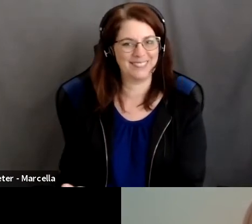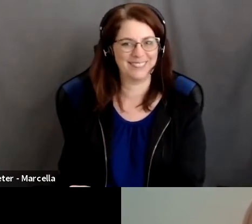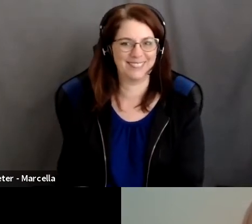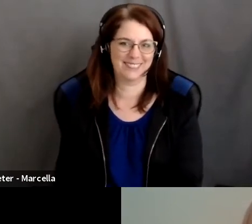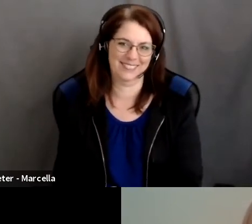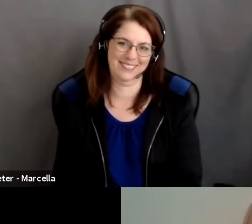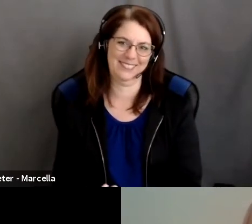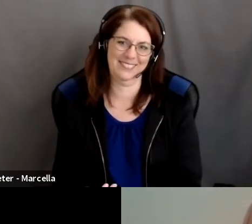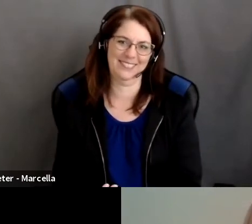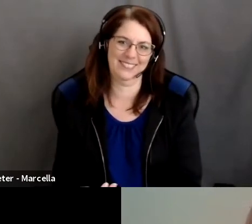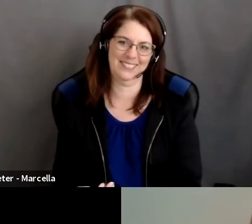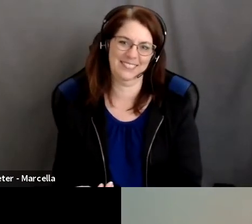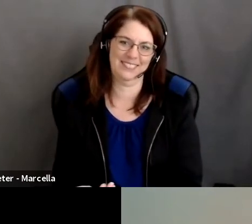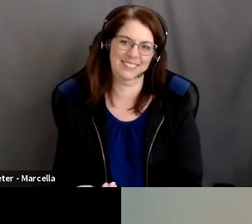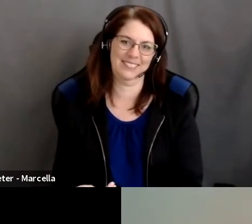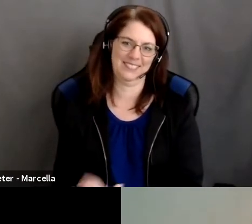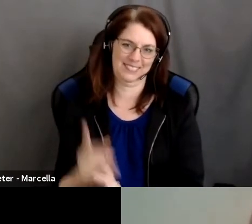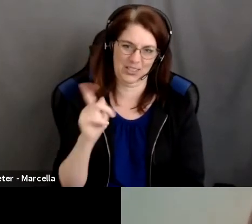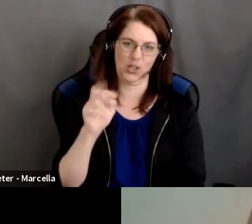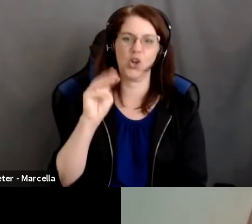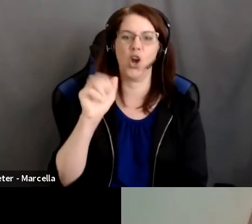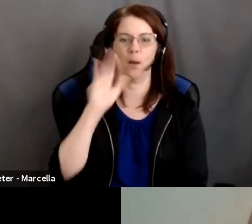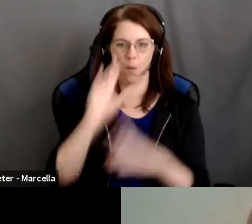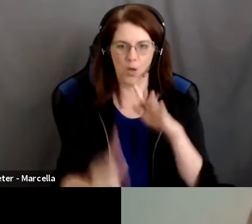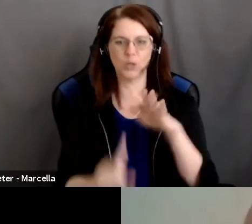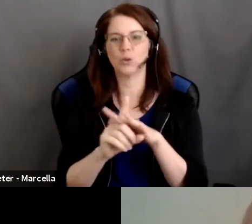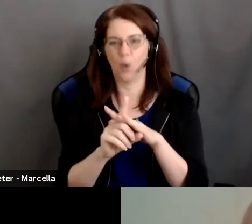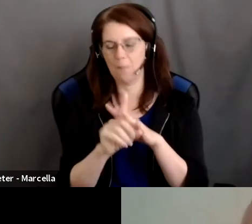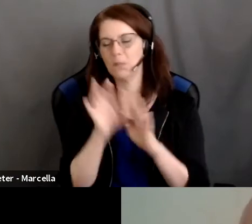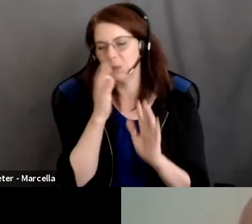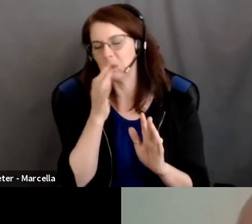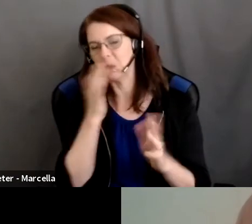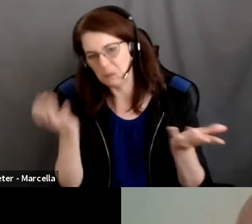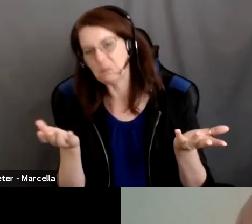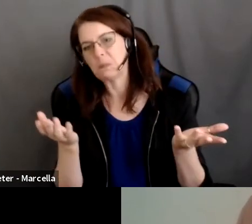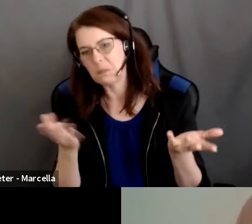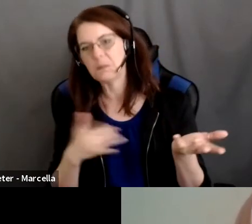Karma will probably make an appearance pretty soon. More than likely.